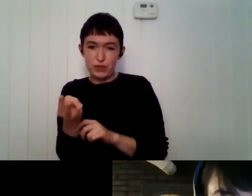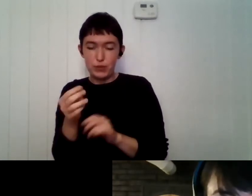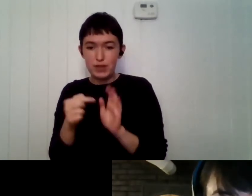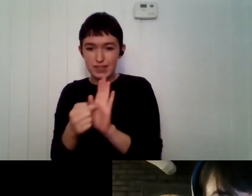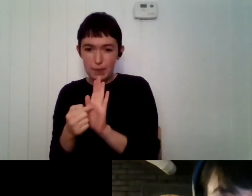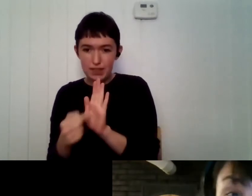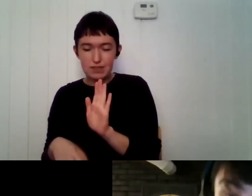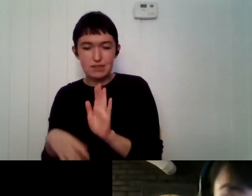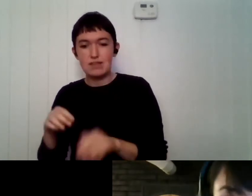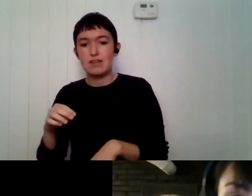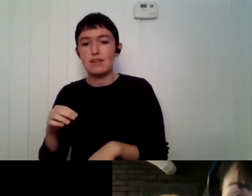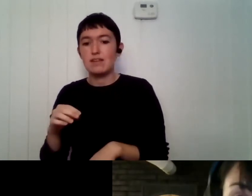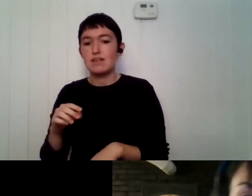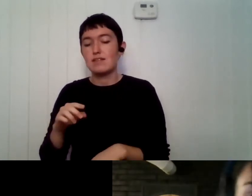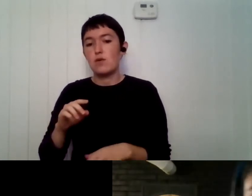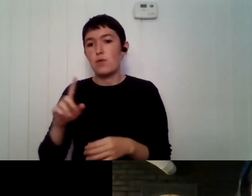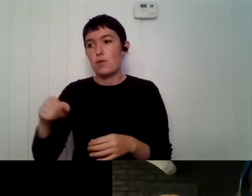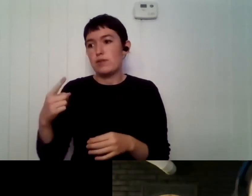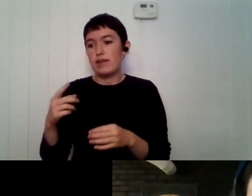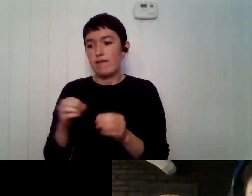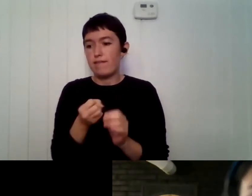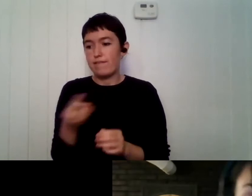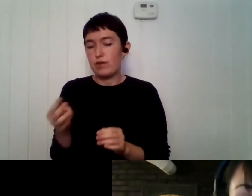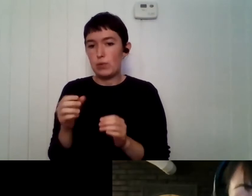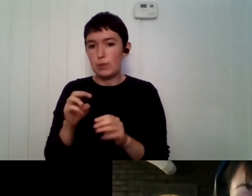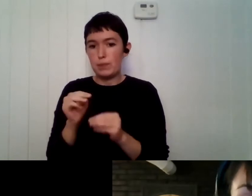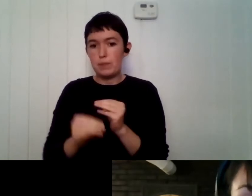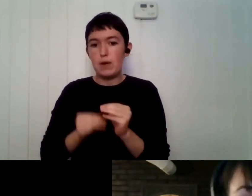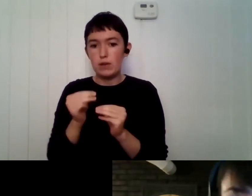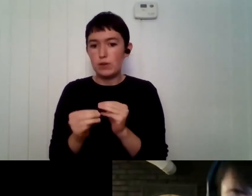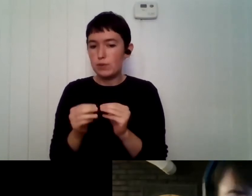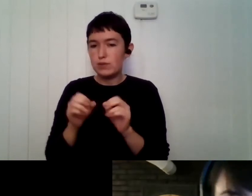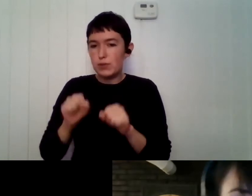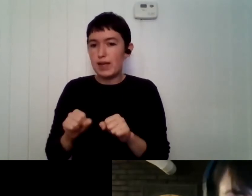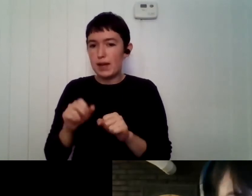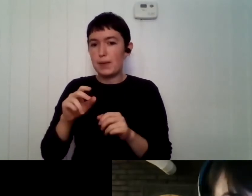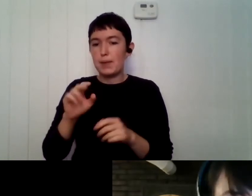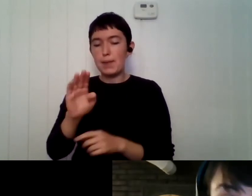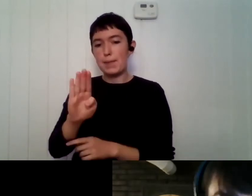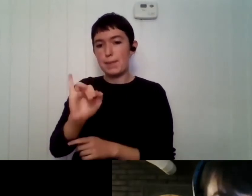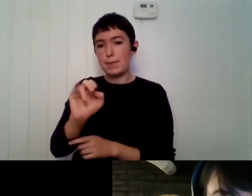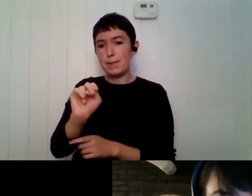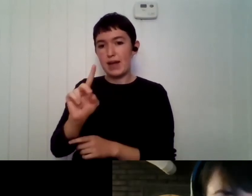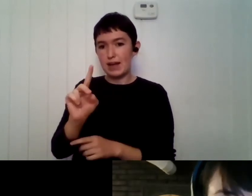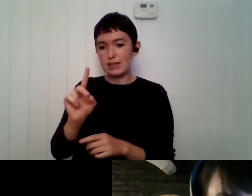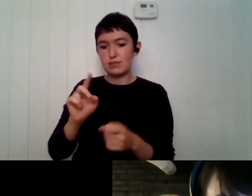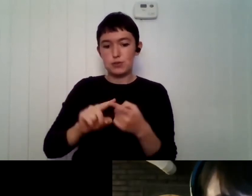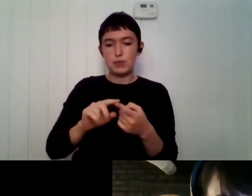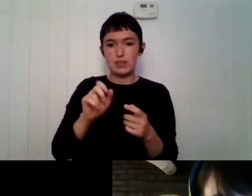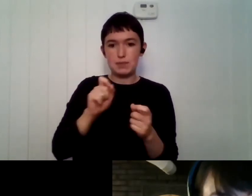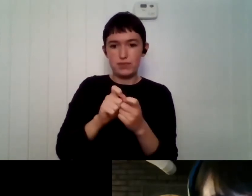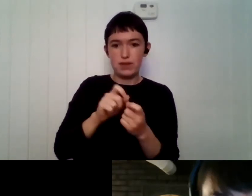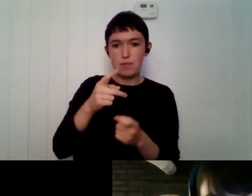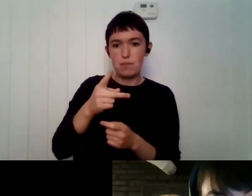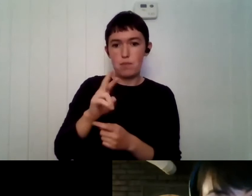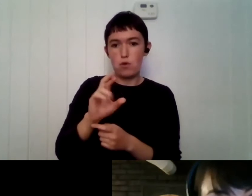examples, a few molecules which actually bind to a specific protein. And we need to be able to extract as much information as we can from